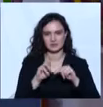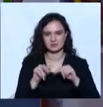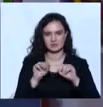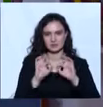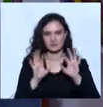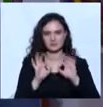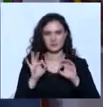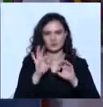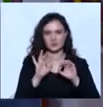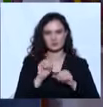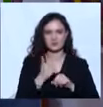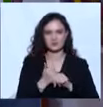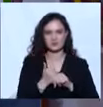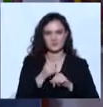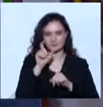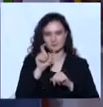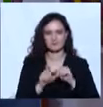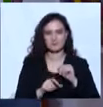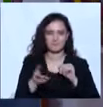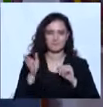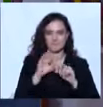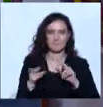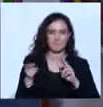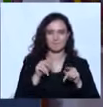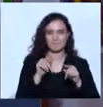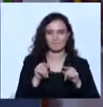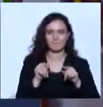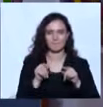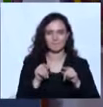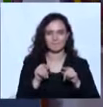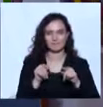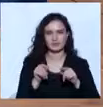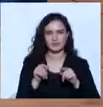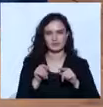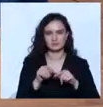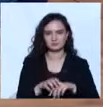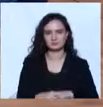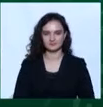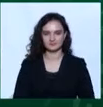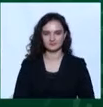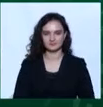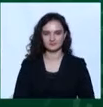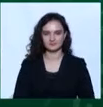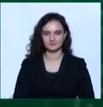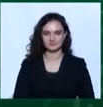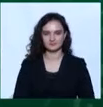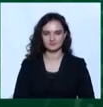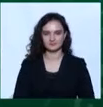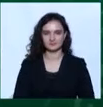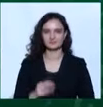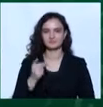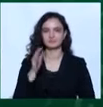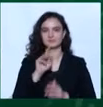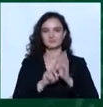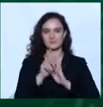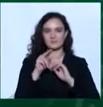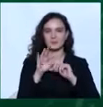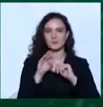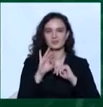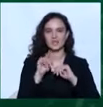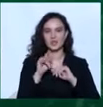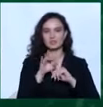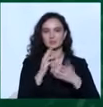speaking of our main characters, let's move on to our characters of White Fang. Yes, let's start with the protagonist of the